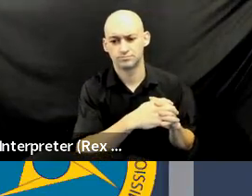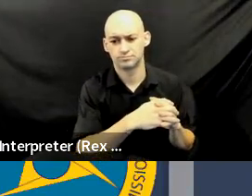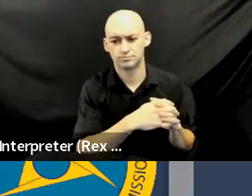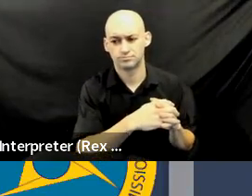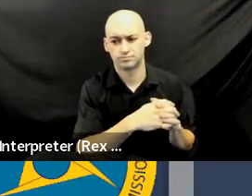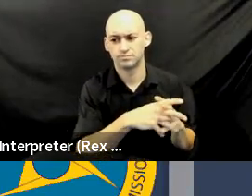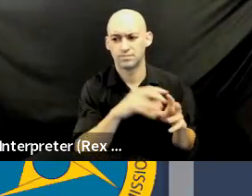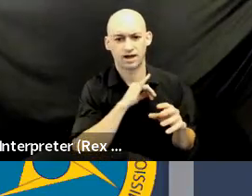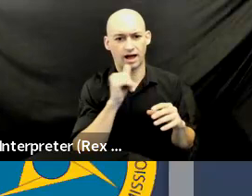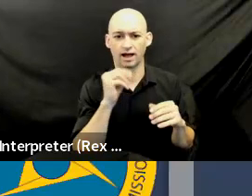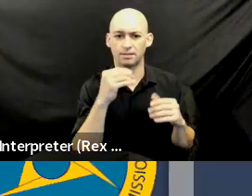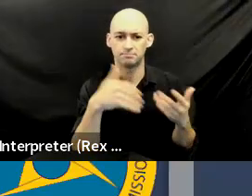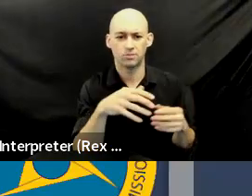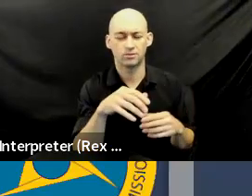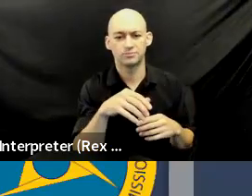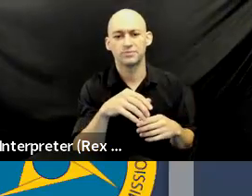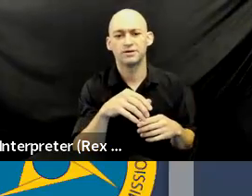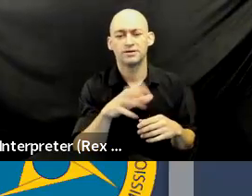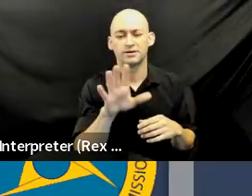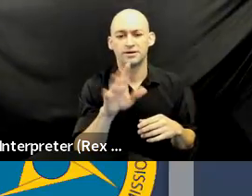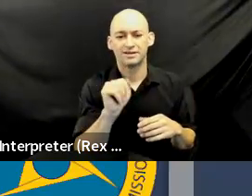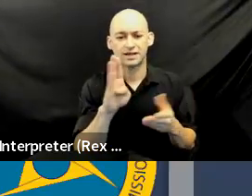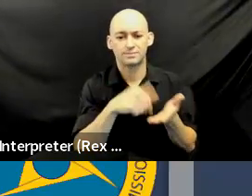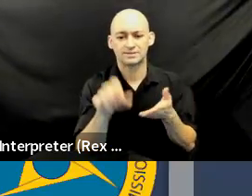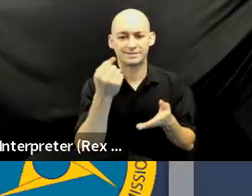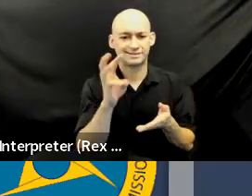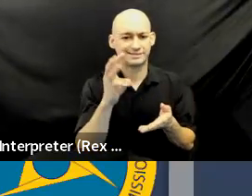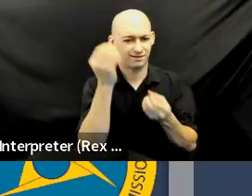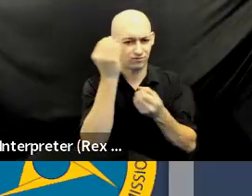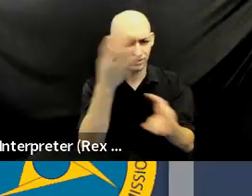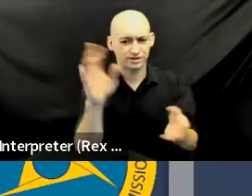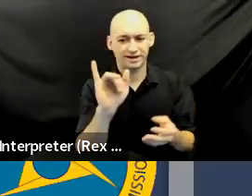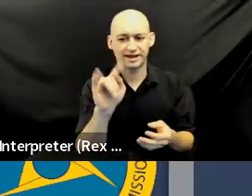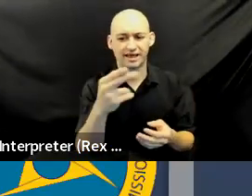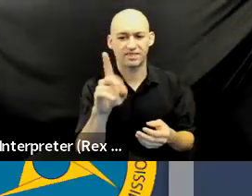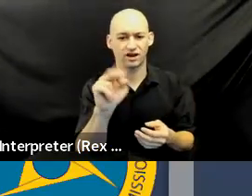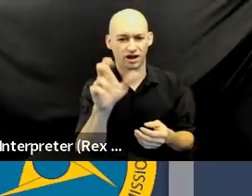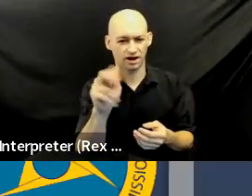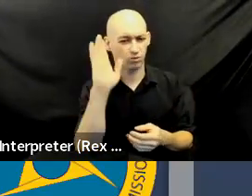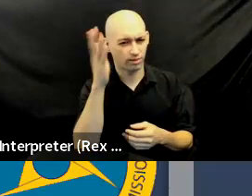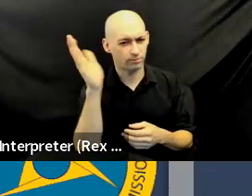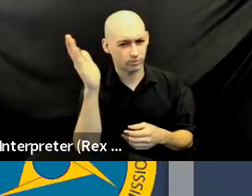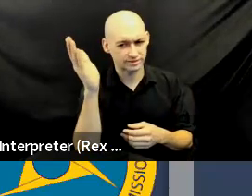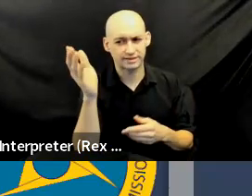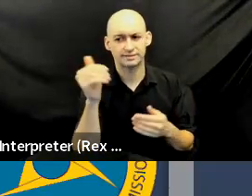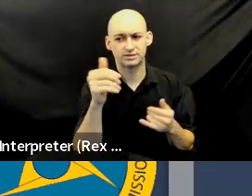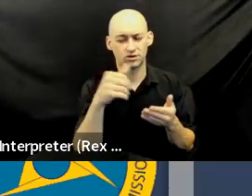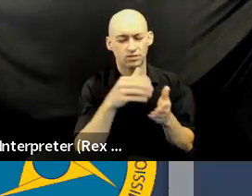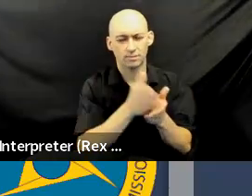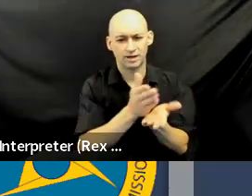I am still up. Oops. Commissioners, tab 16 is an informational item. Keith Duncan from Caltrans Budgets will present the item on budget and allocation capacity.